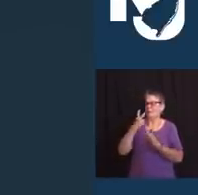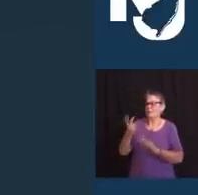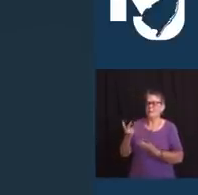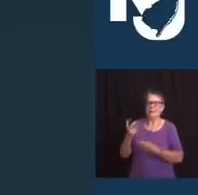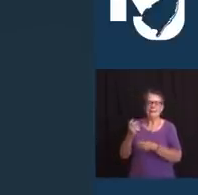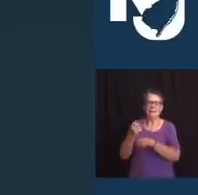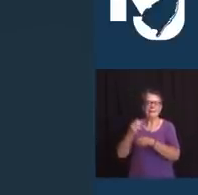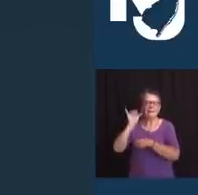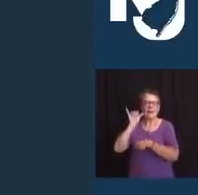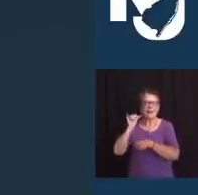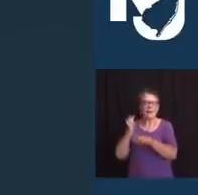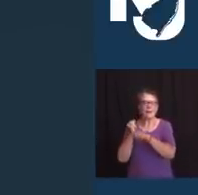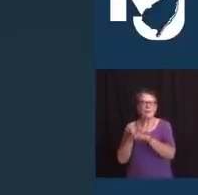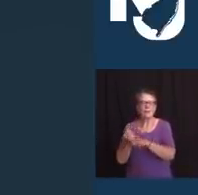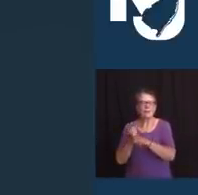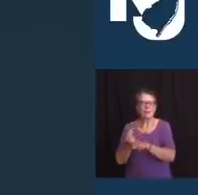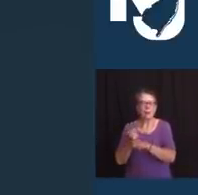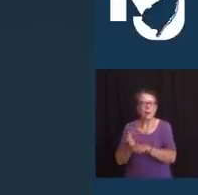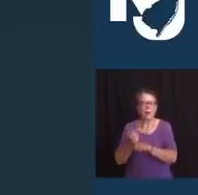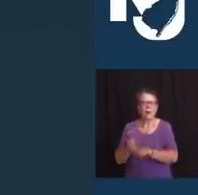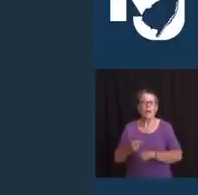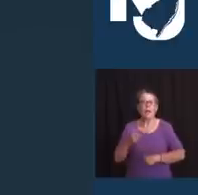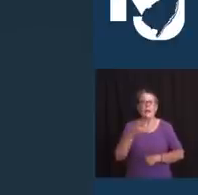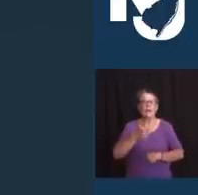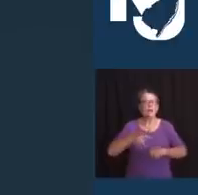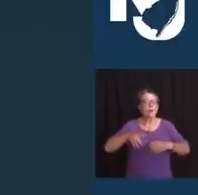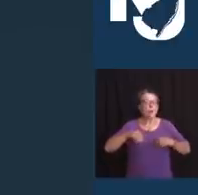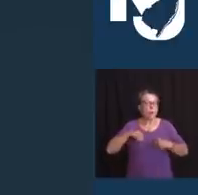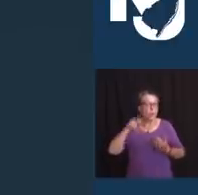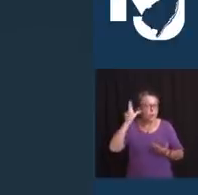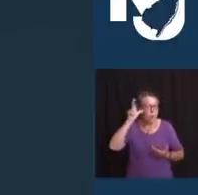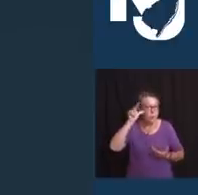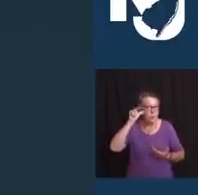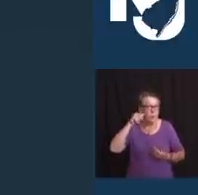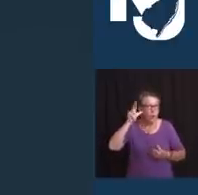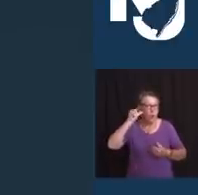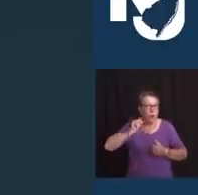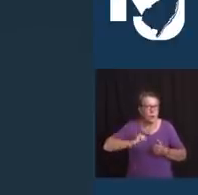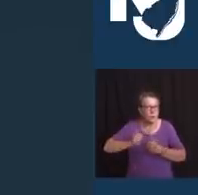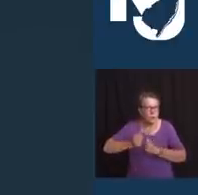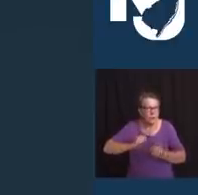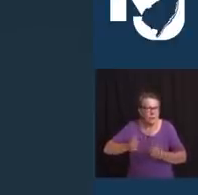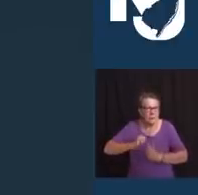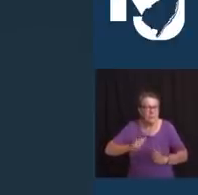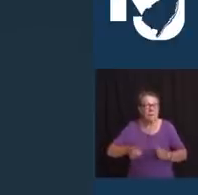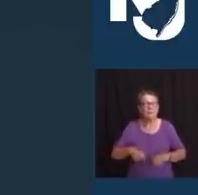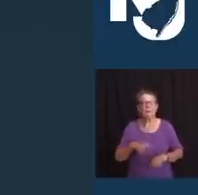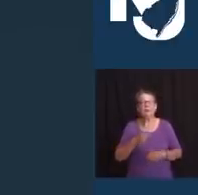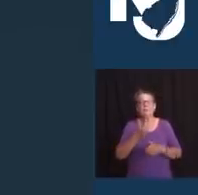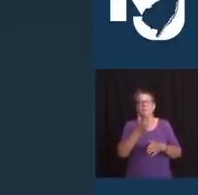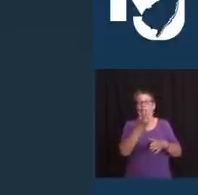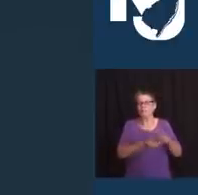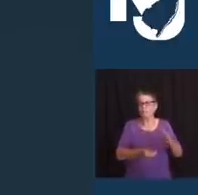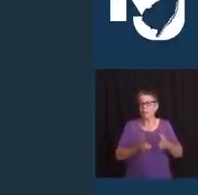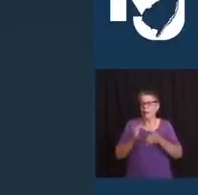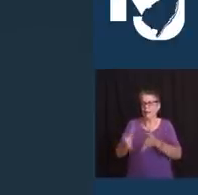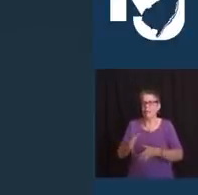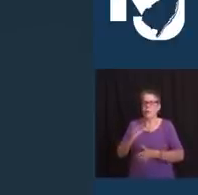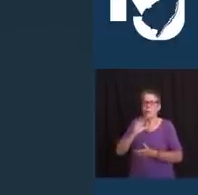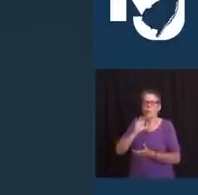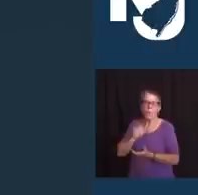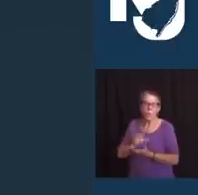owner and breeder. He left behind his wife, Linda, who I had the great honor of speaking with last week. She was